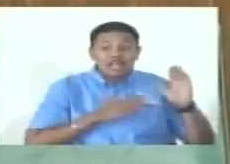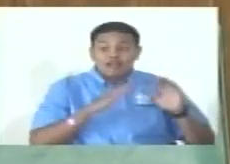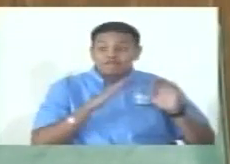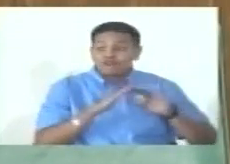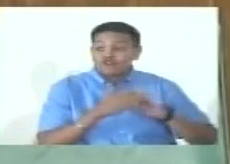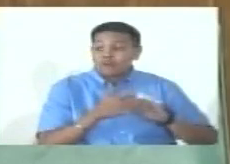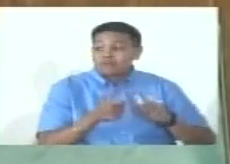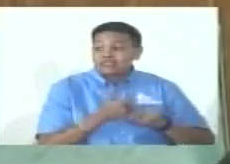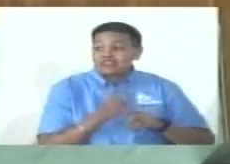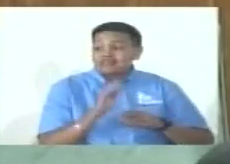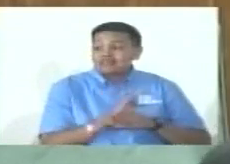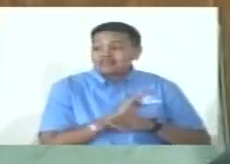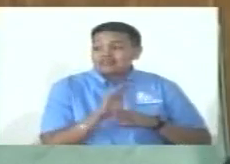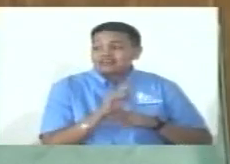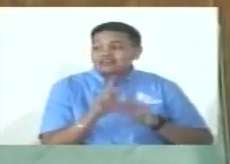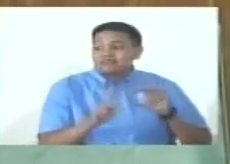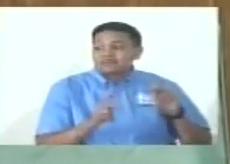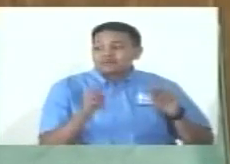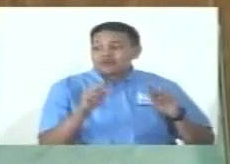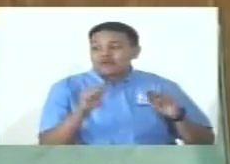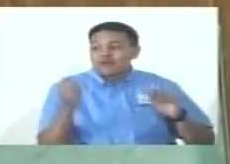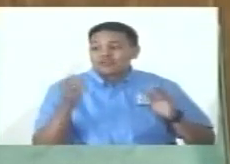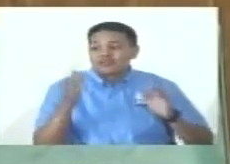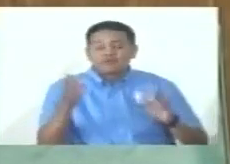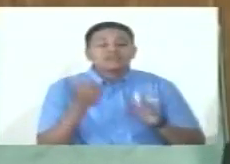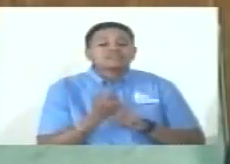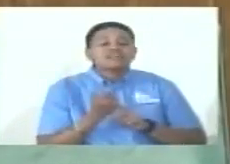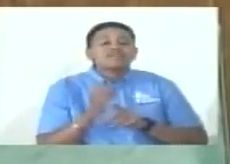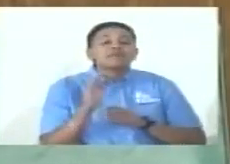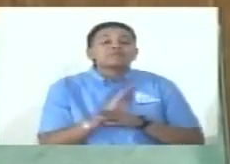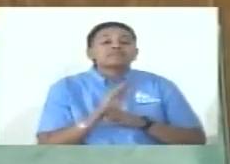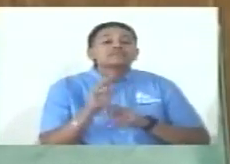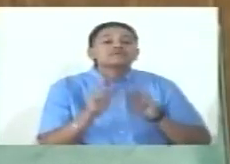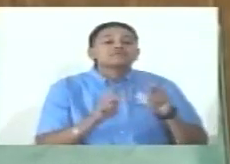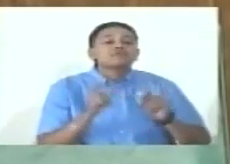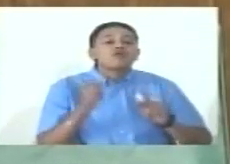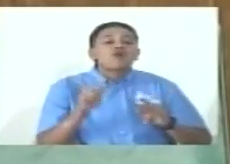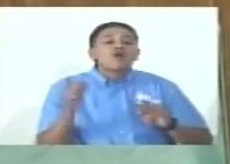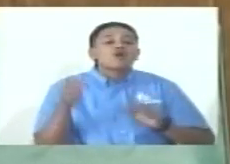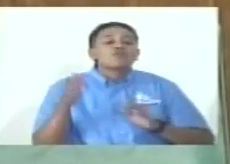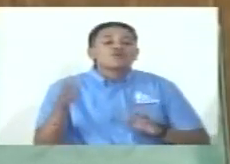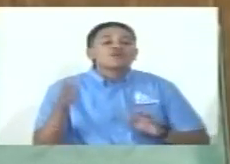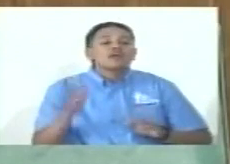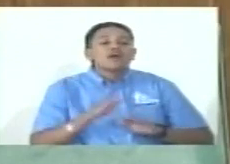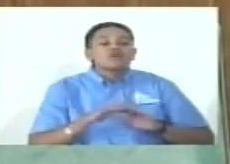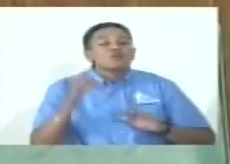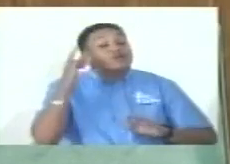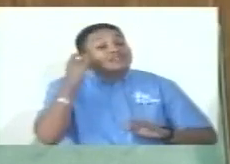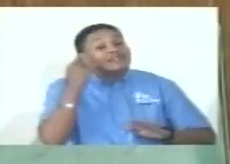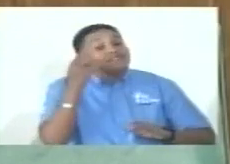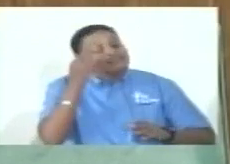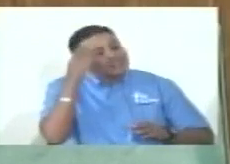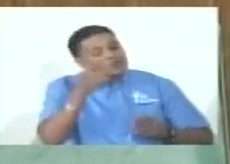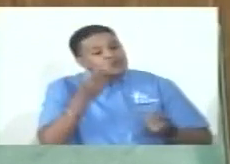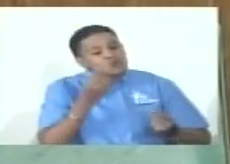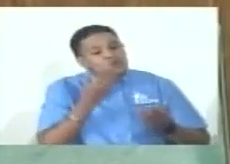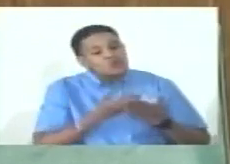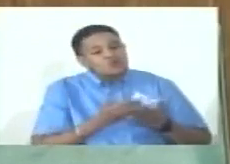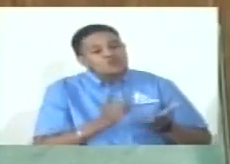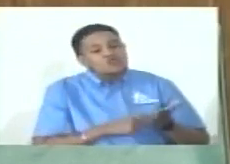business people or otherwise, business people, I don't care if you think we're doing good. That's a problem sometimes, we're too